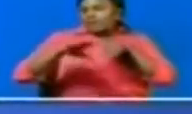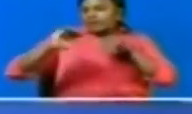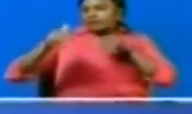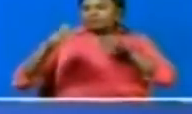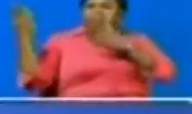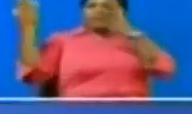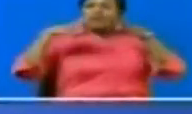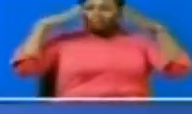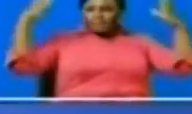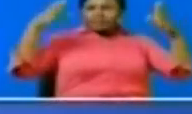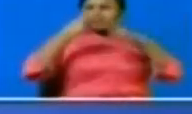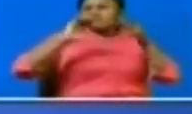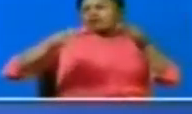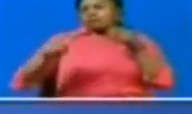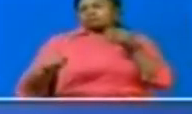sifa kama county.